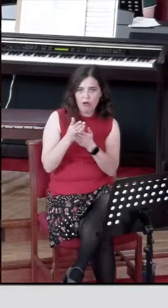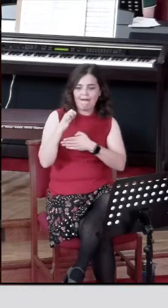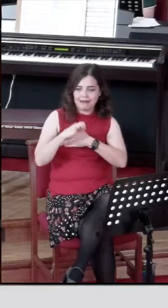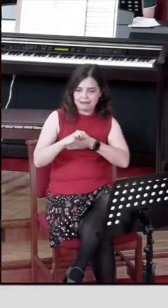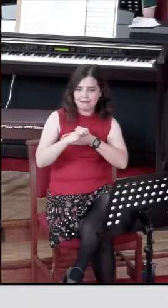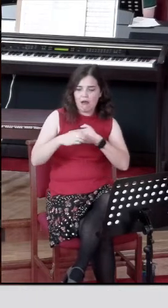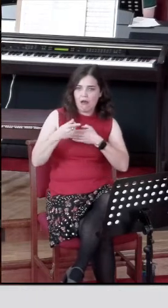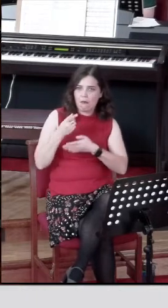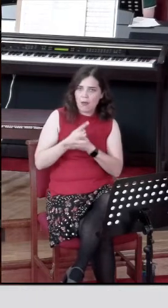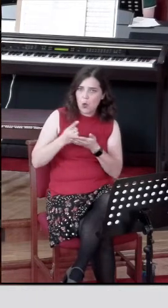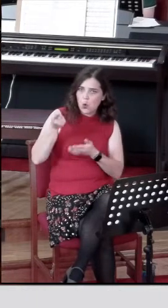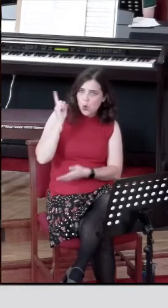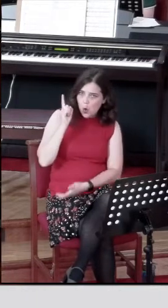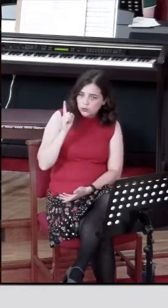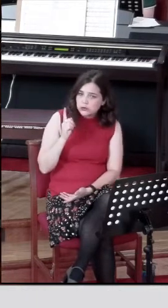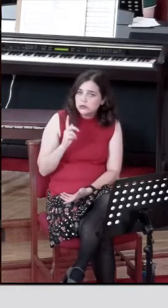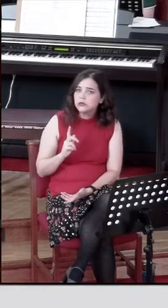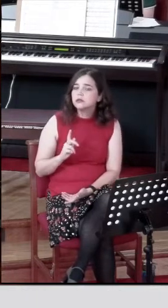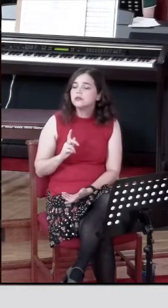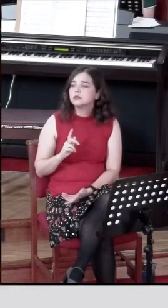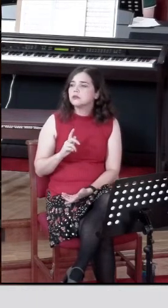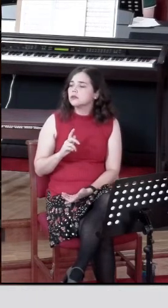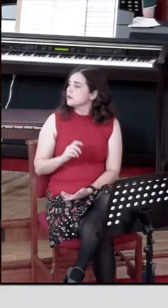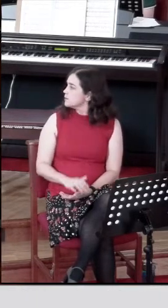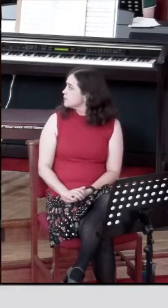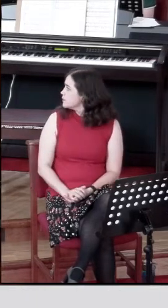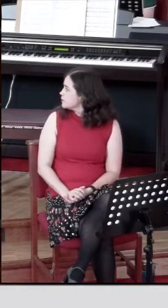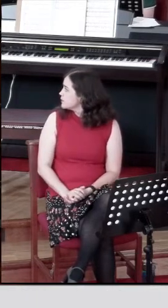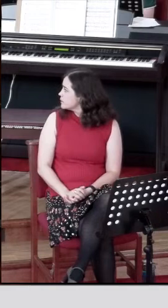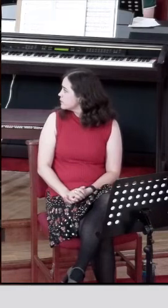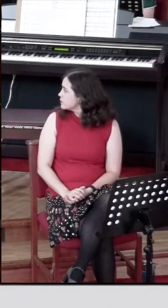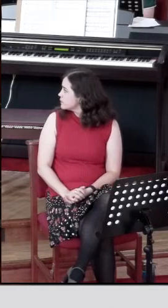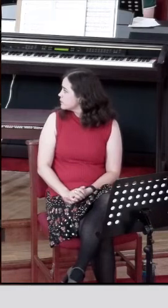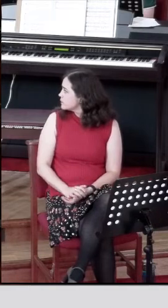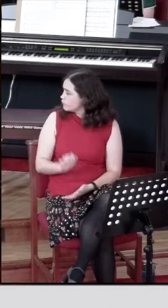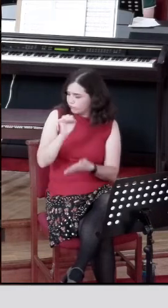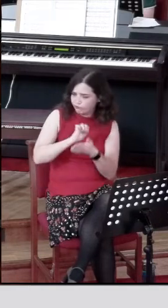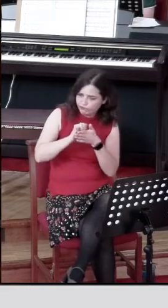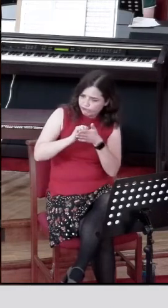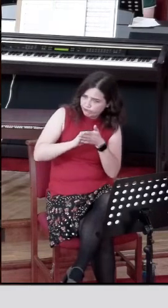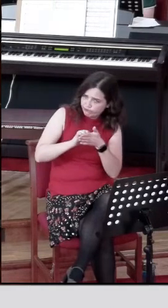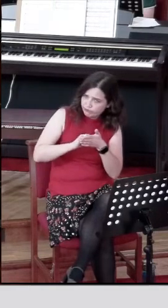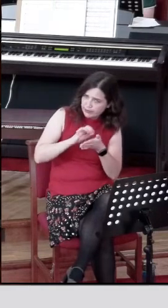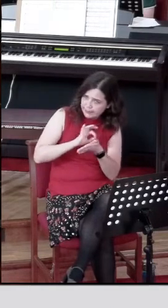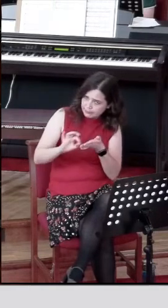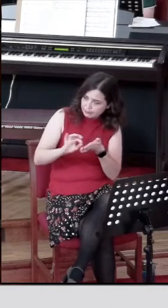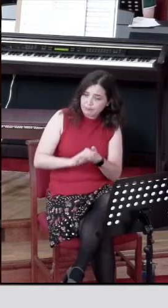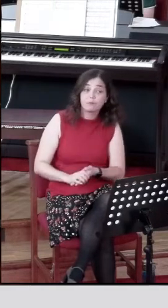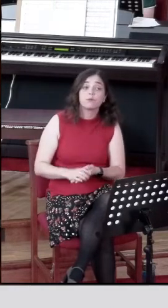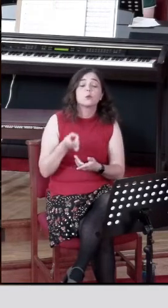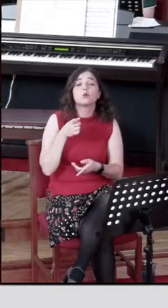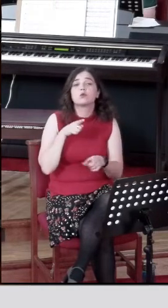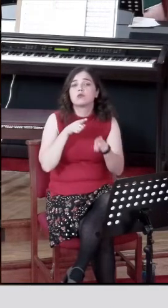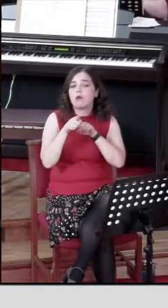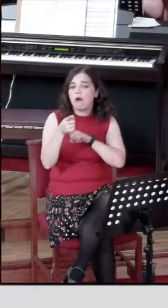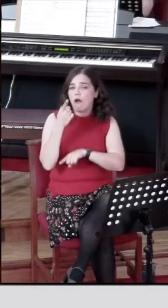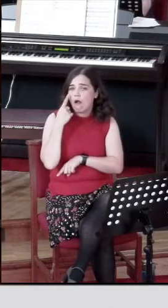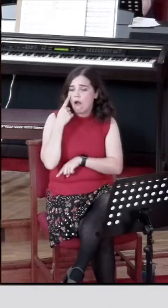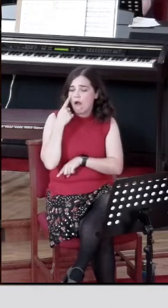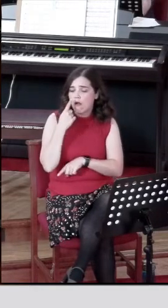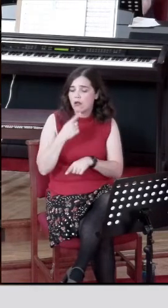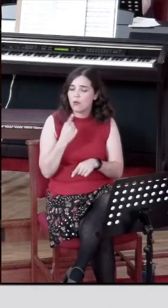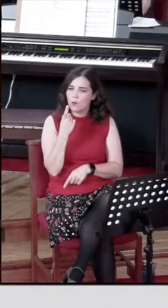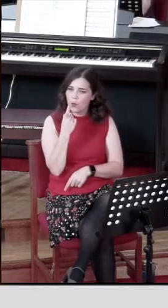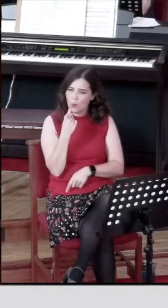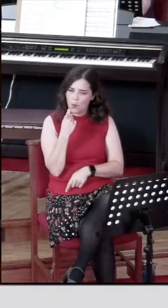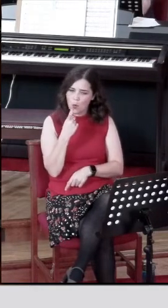about. Okay. Let's see if I can find my cloth. And we'll try just